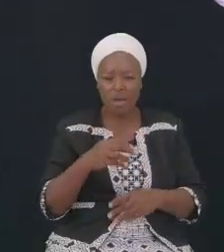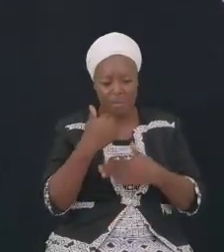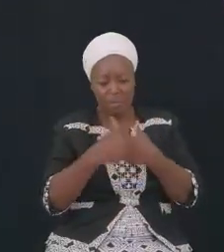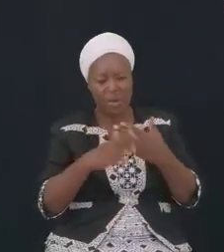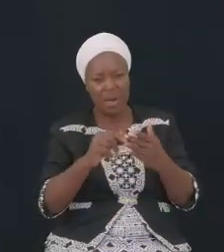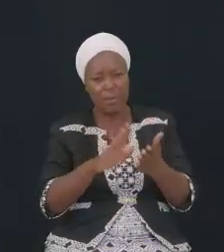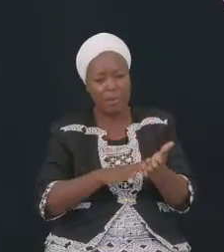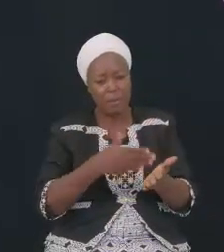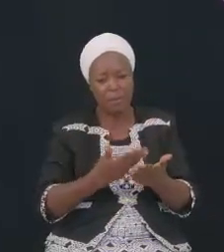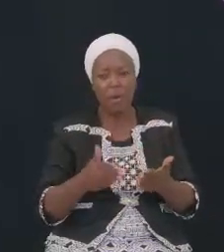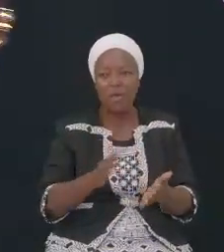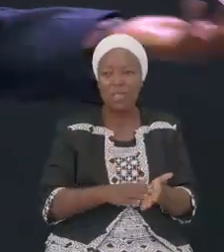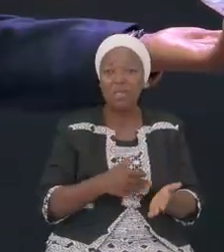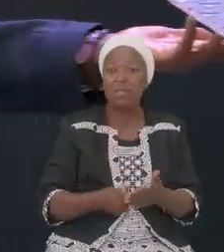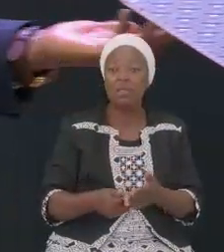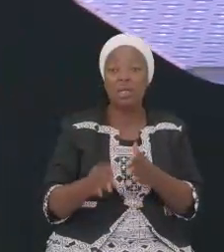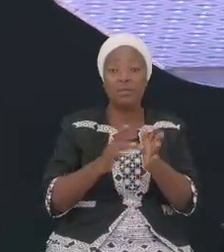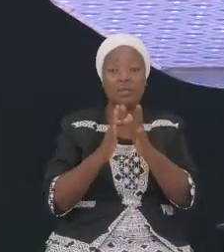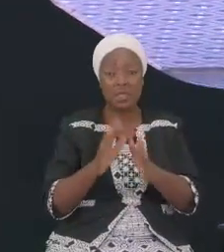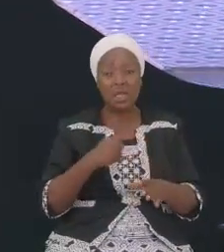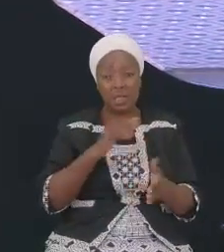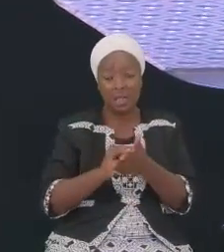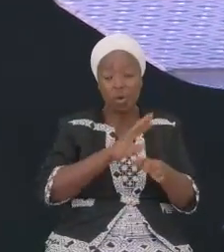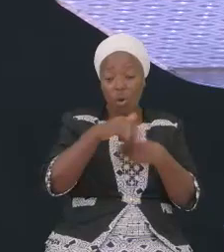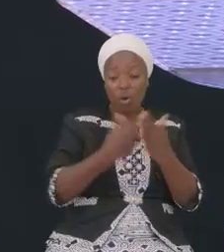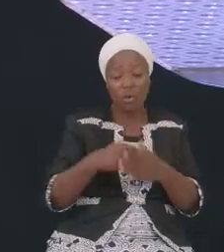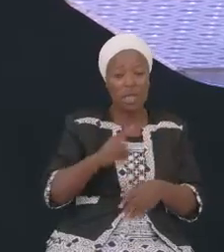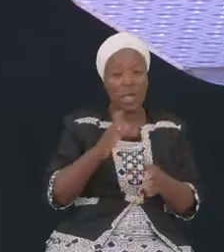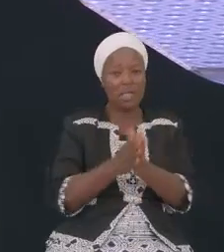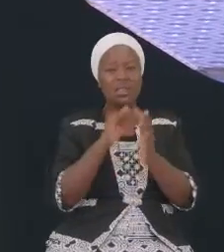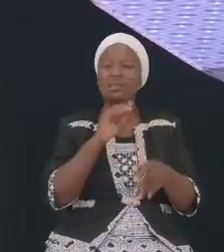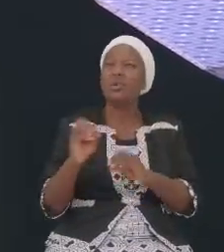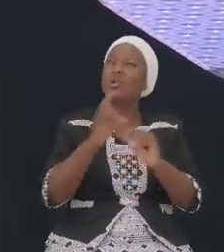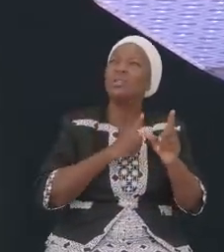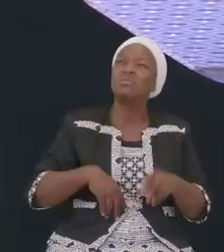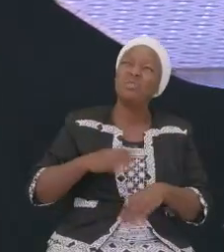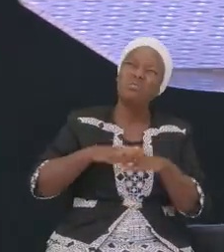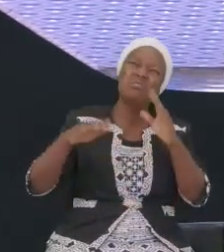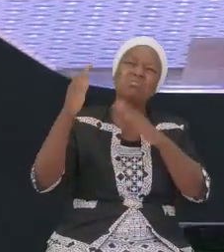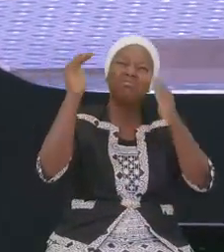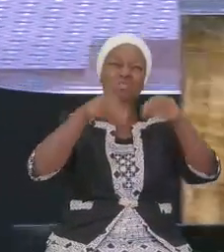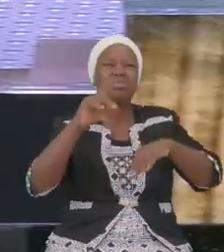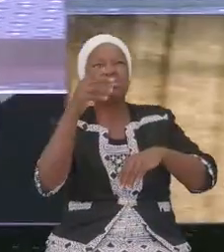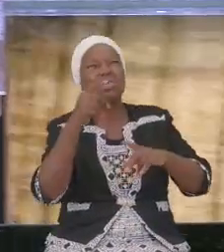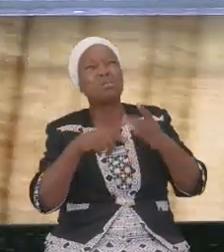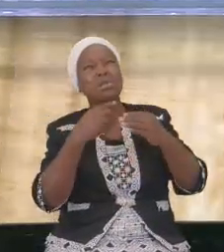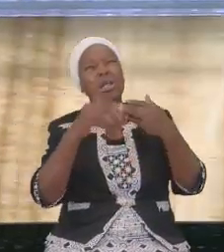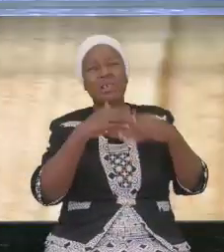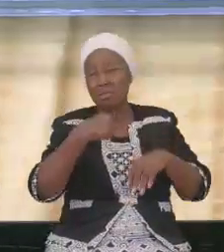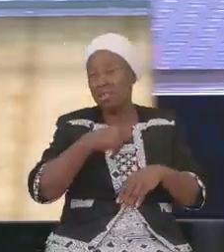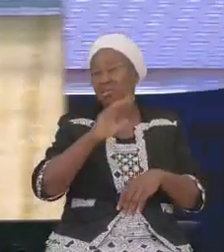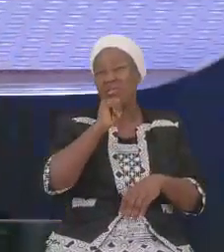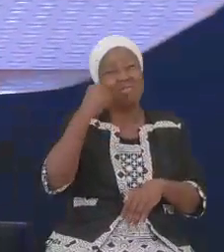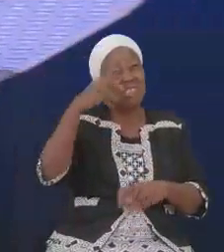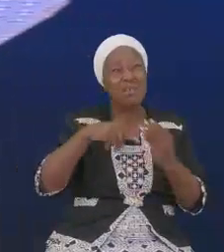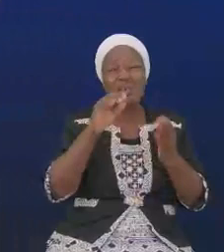butter Christians, and all they are asking is, oh God, don't worry about heaven. I don't even think about that,